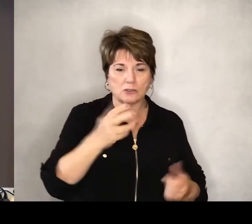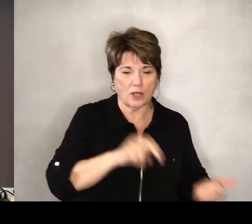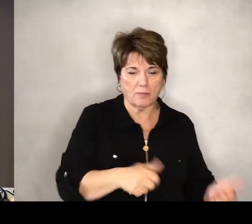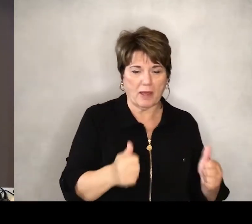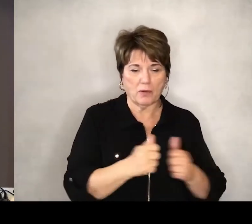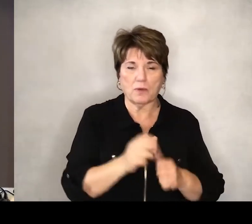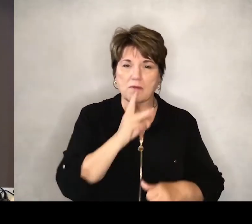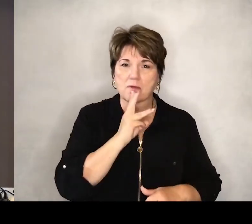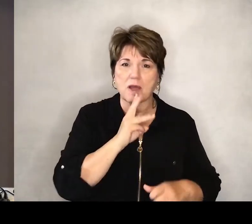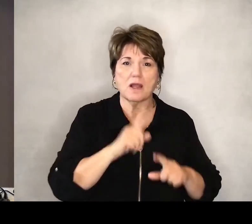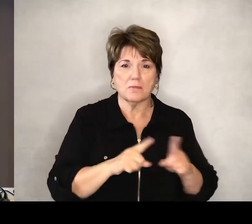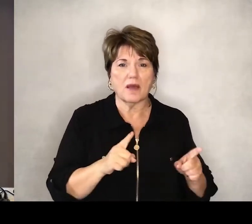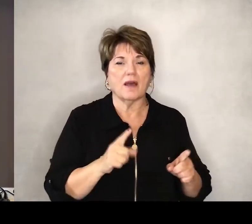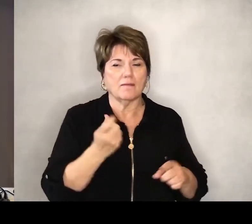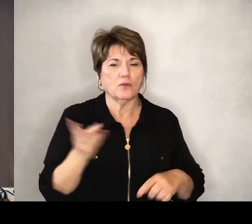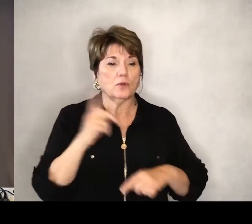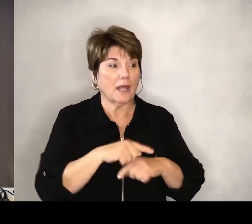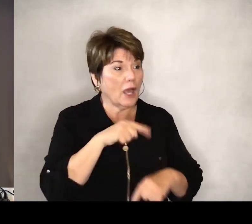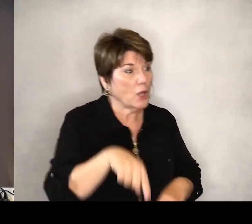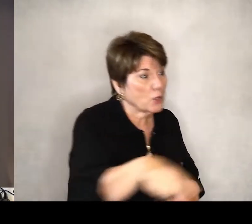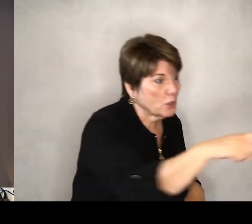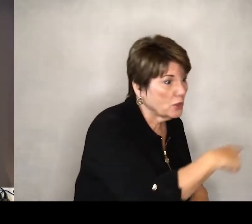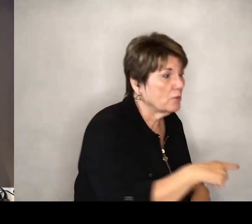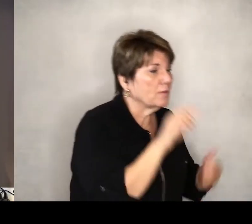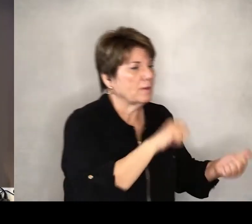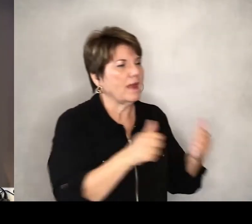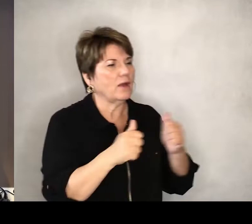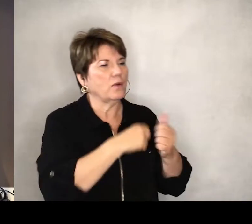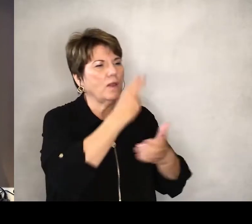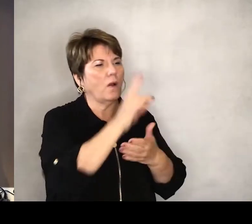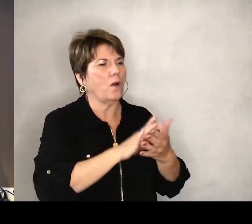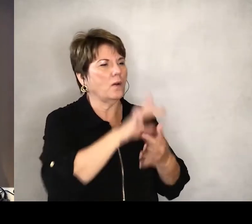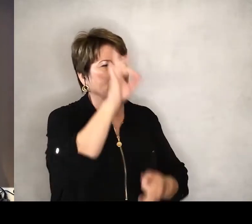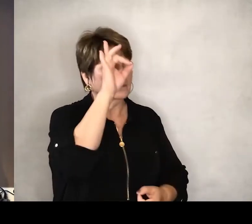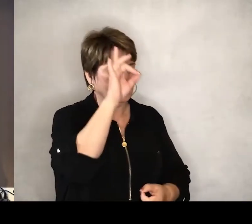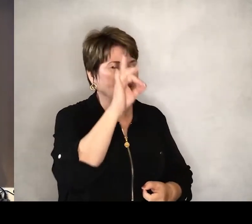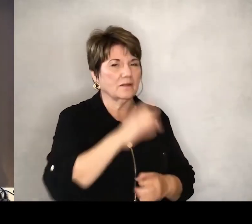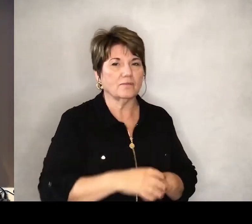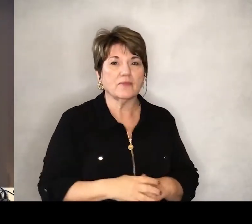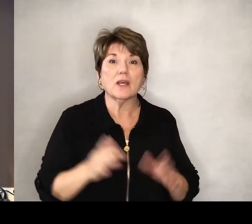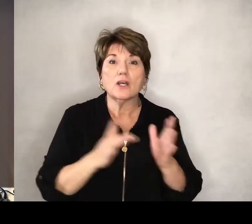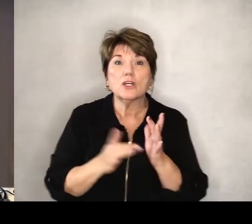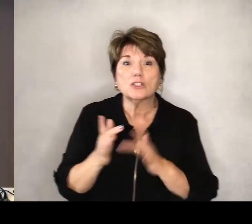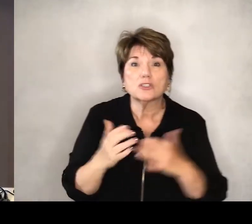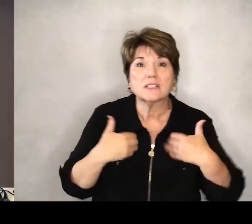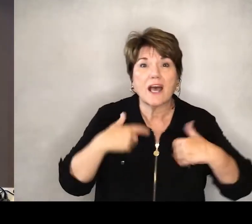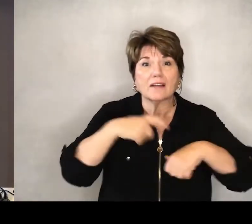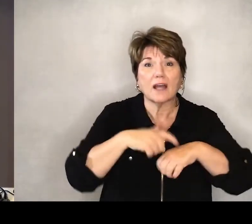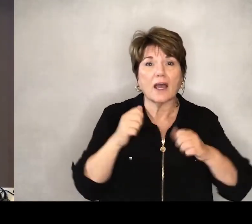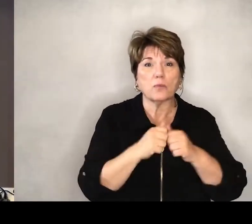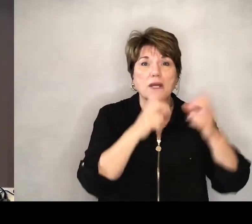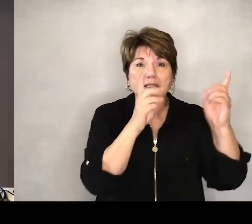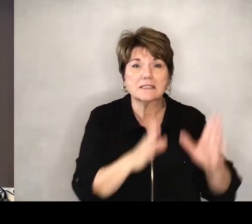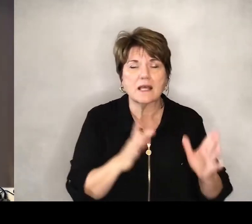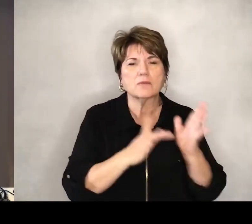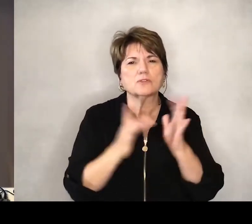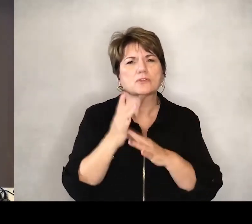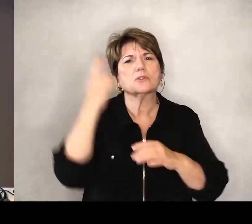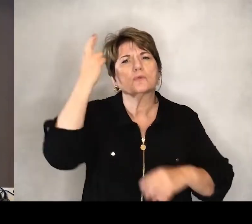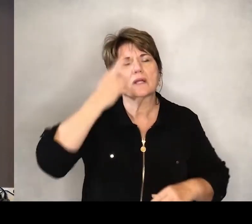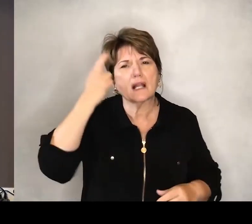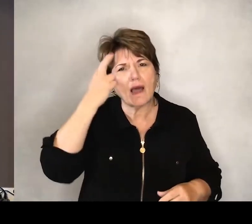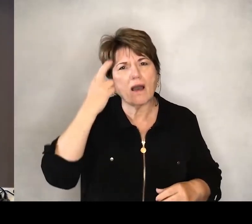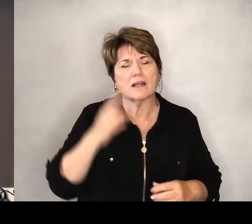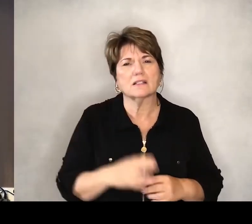baptized with water, but in a very few days you'll be baptized with the Holy Spirit. See, as Jesus spends time with his disciples, he realizes